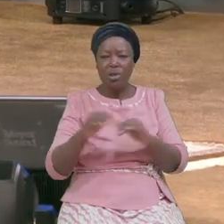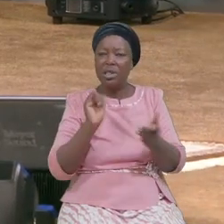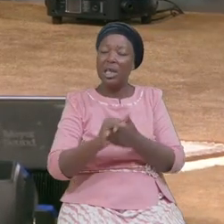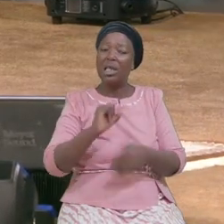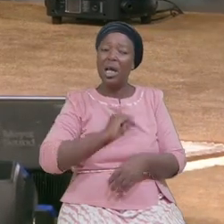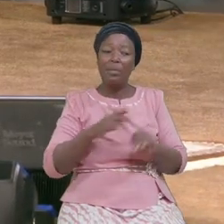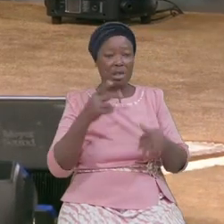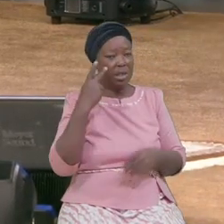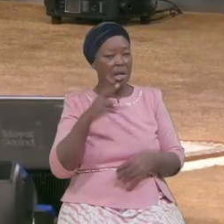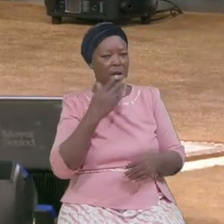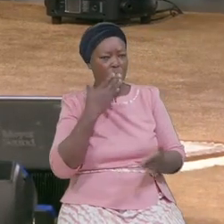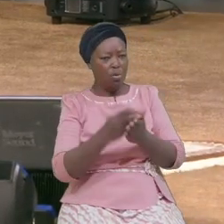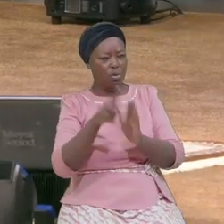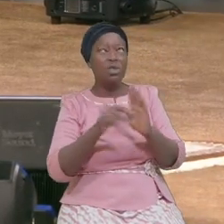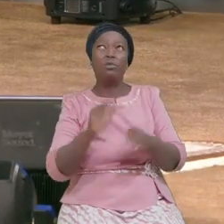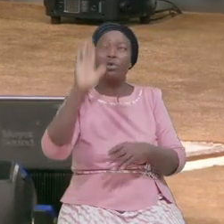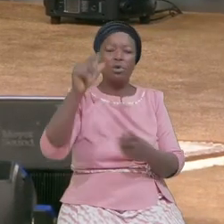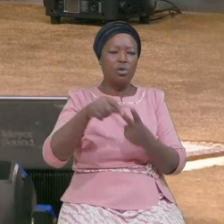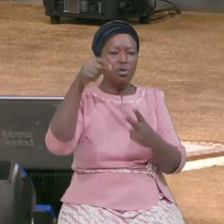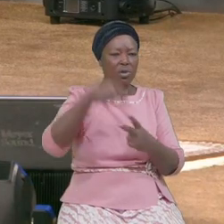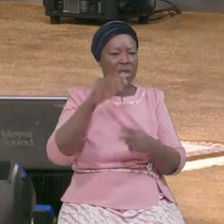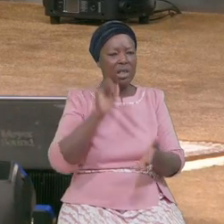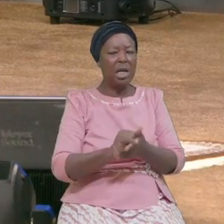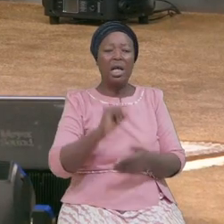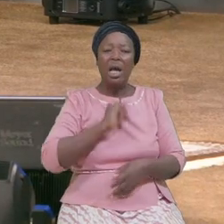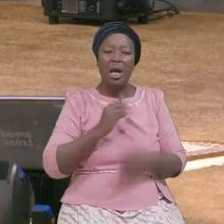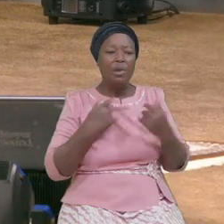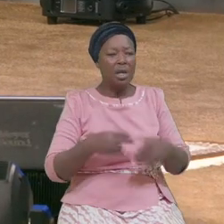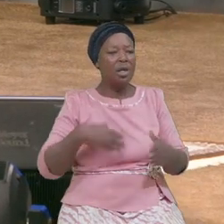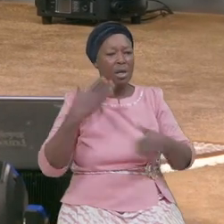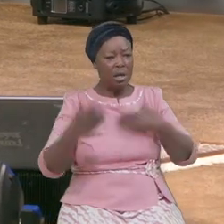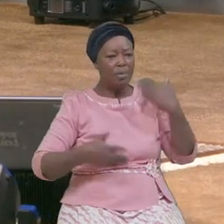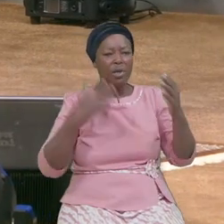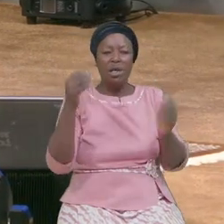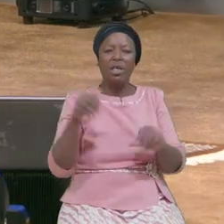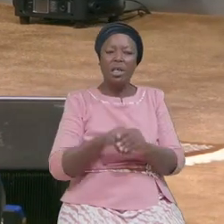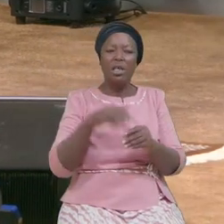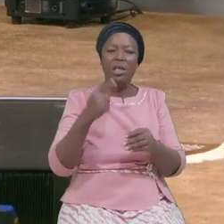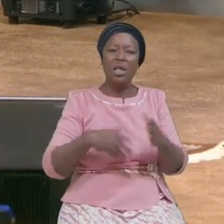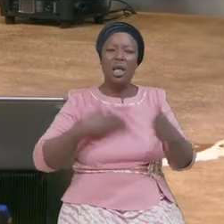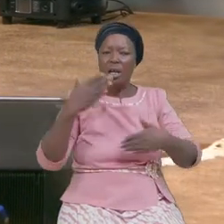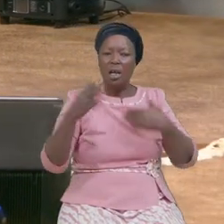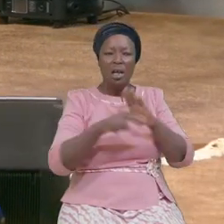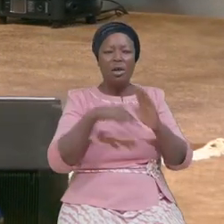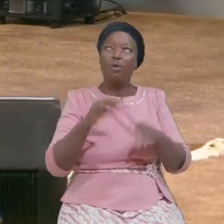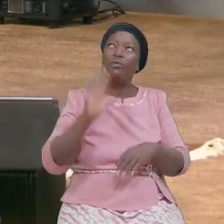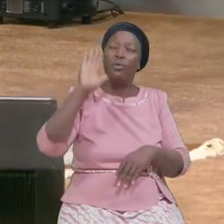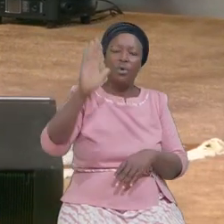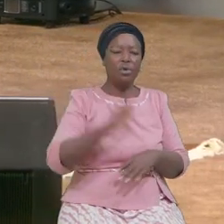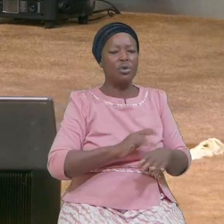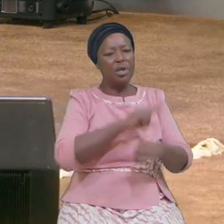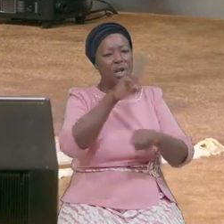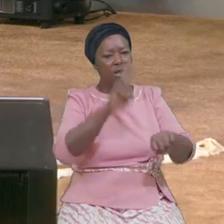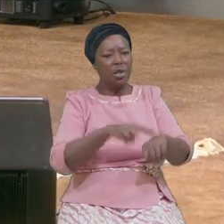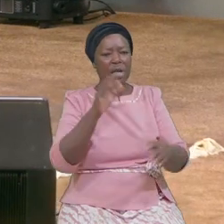thy chosen, that I may rejoice in the gladness of thy nation, that